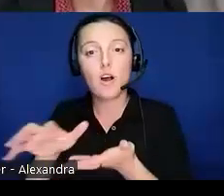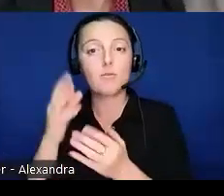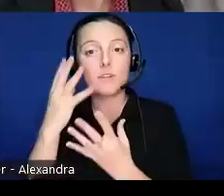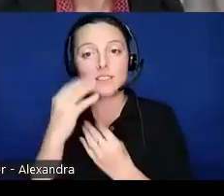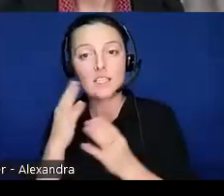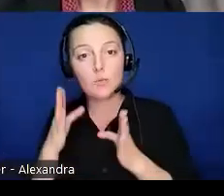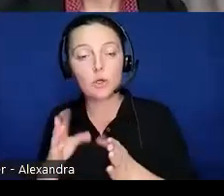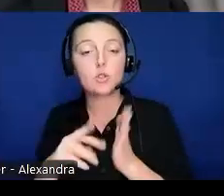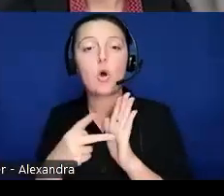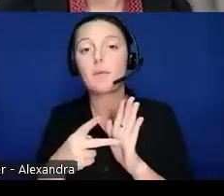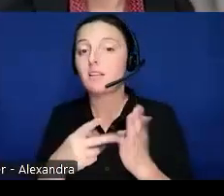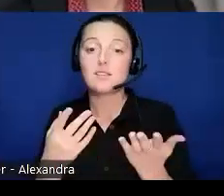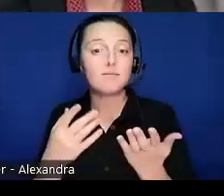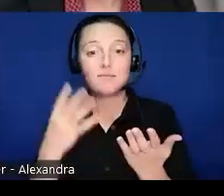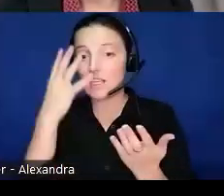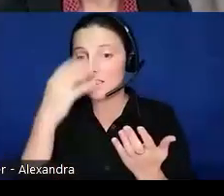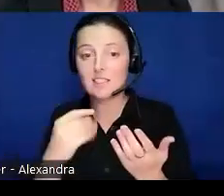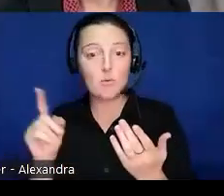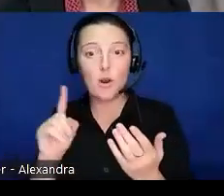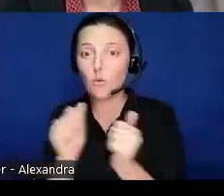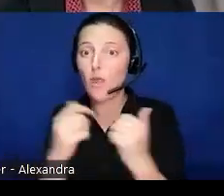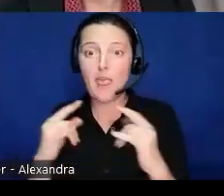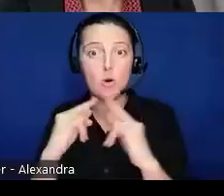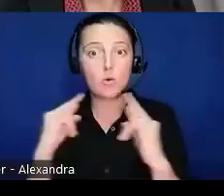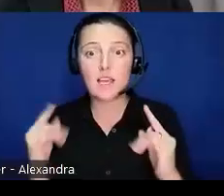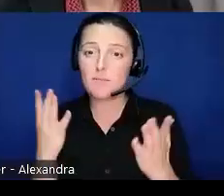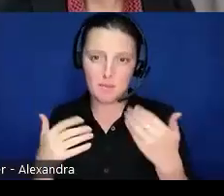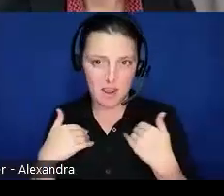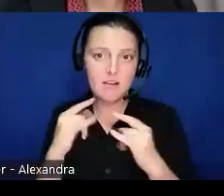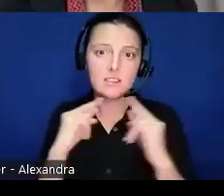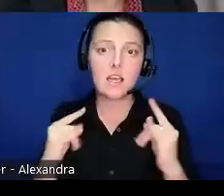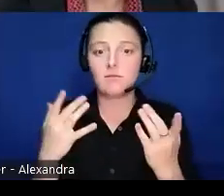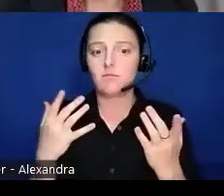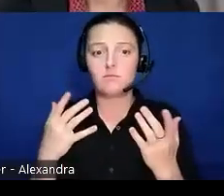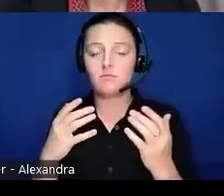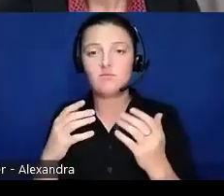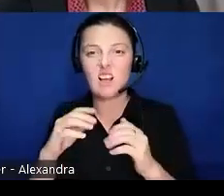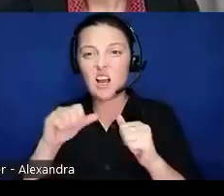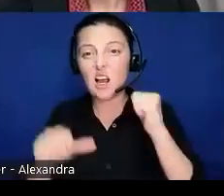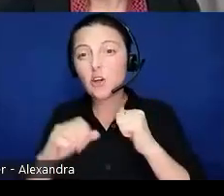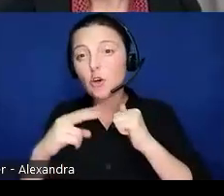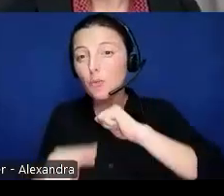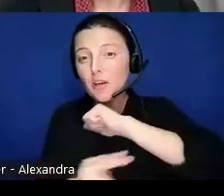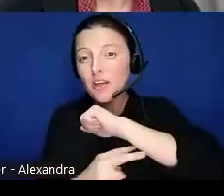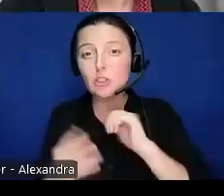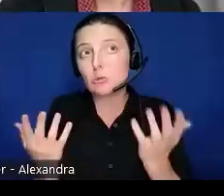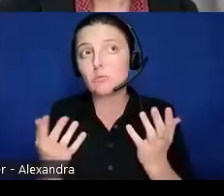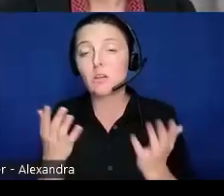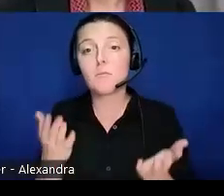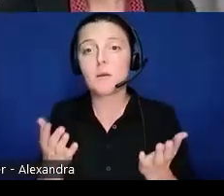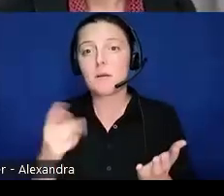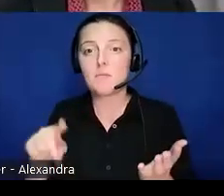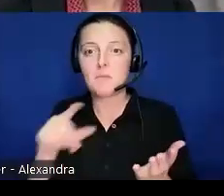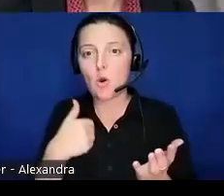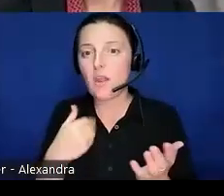a tent, under a bridge, anywhere where there really is no heat, there's no electricity, there's not really